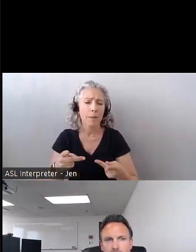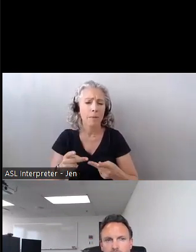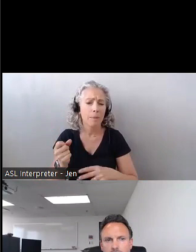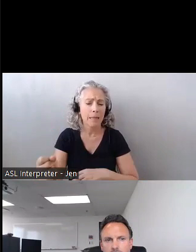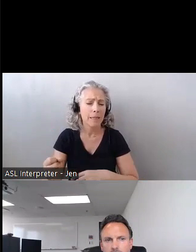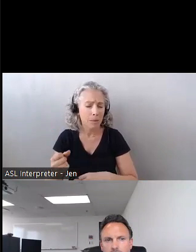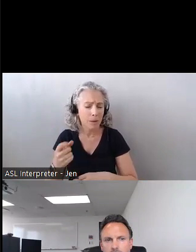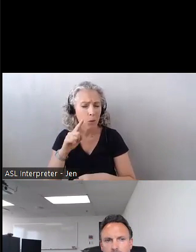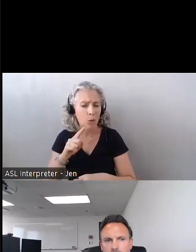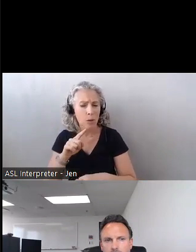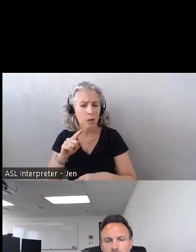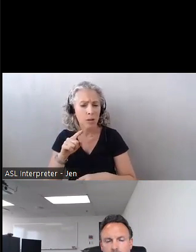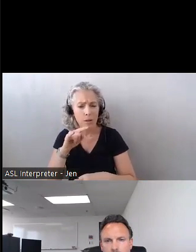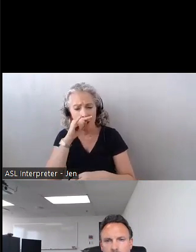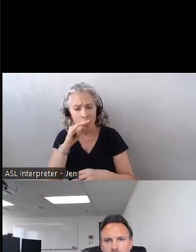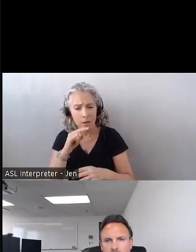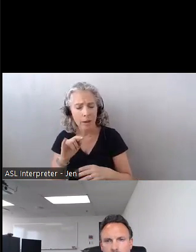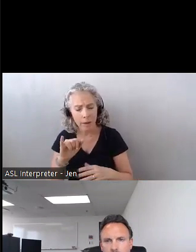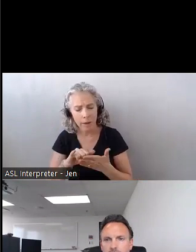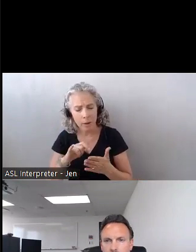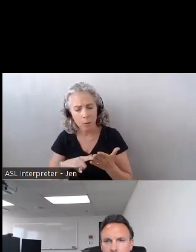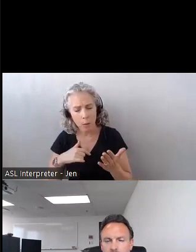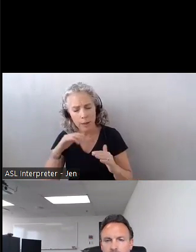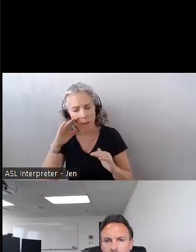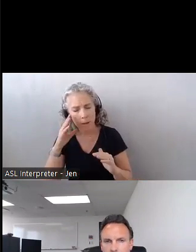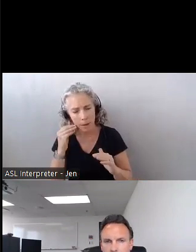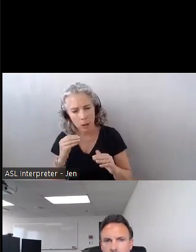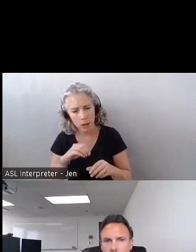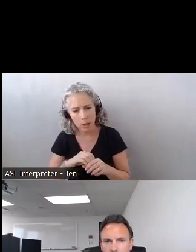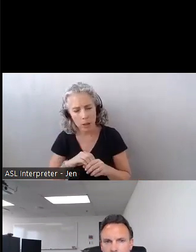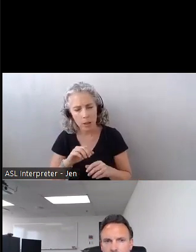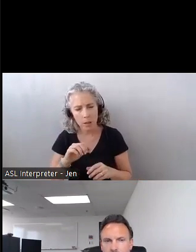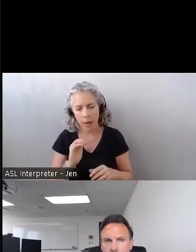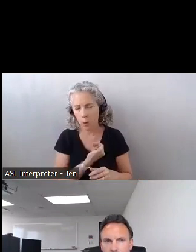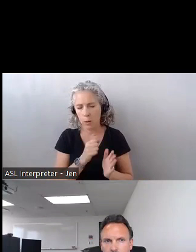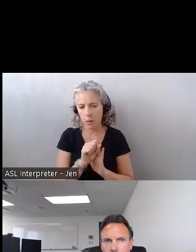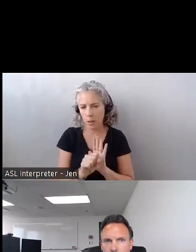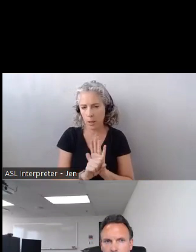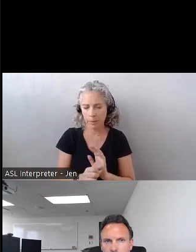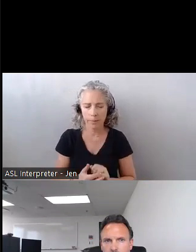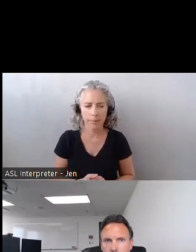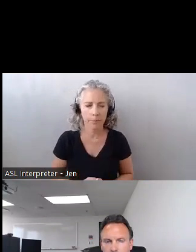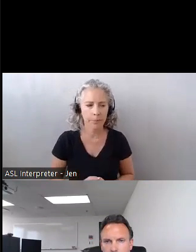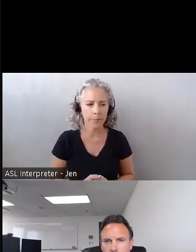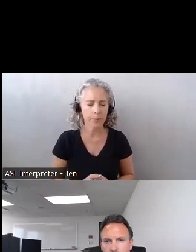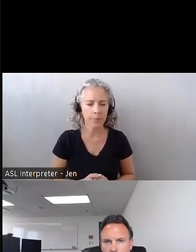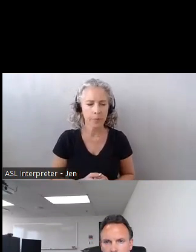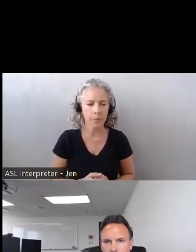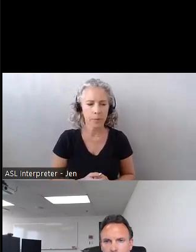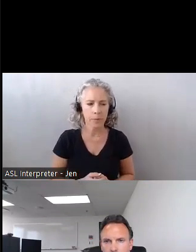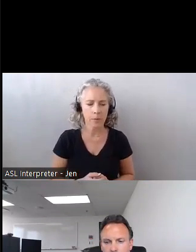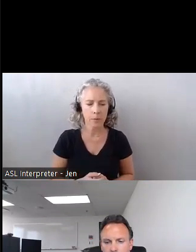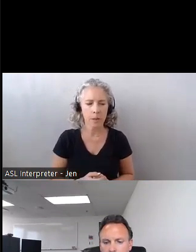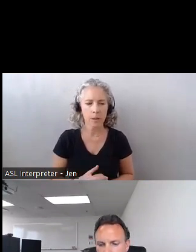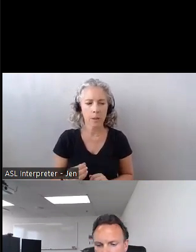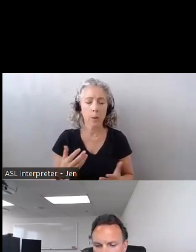unit is what we've experienced in Northeast Oklahoma and North Central Oklahoma. So the goal is to crisis